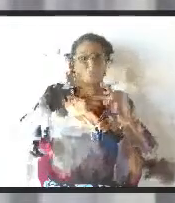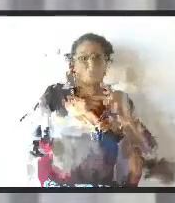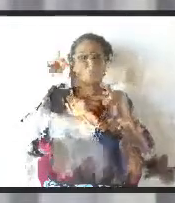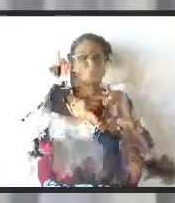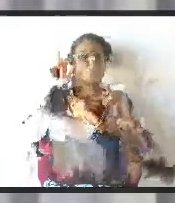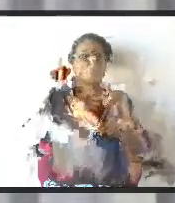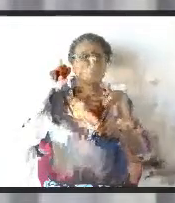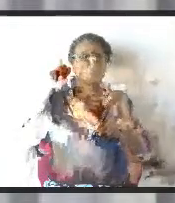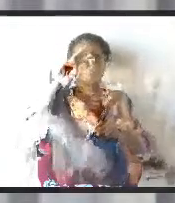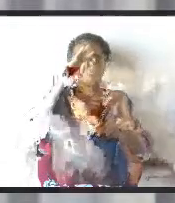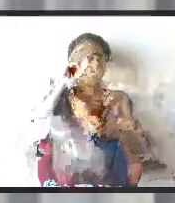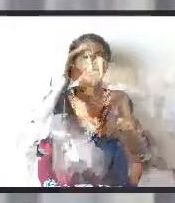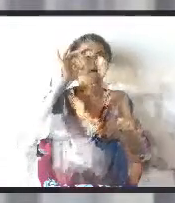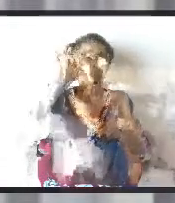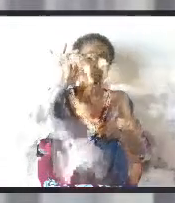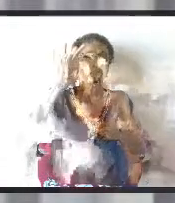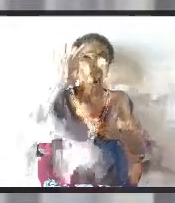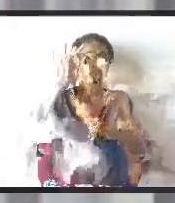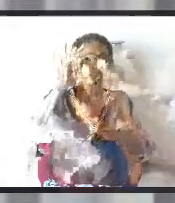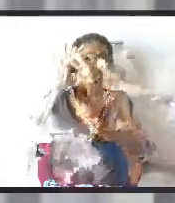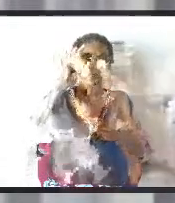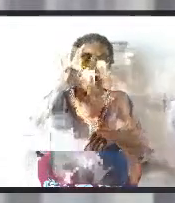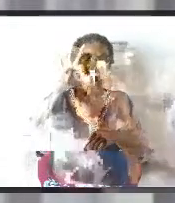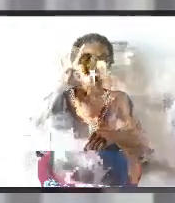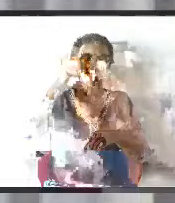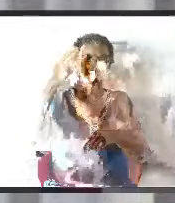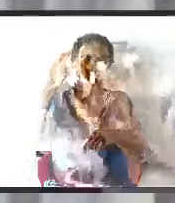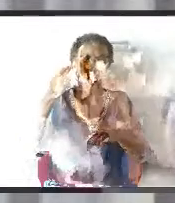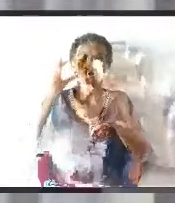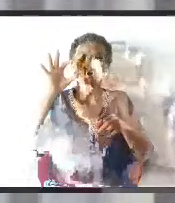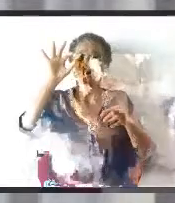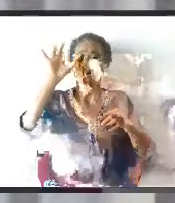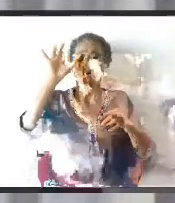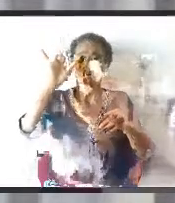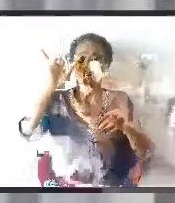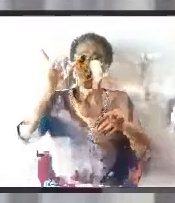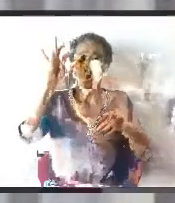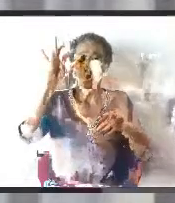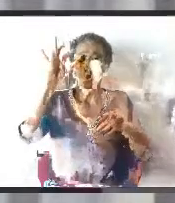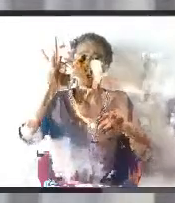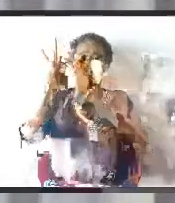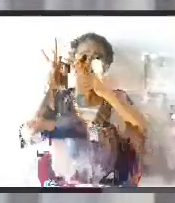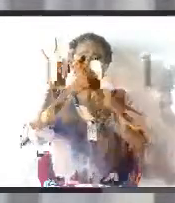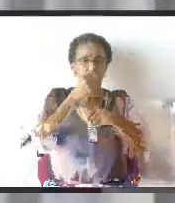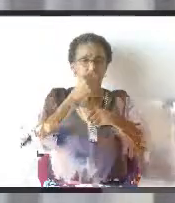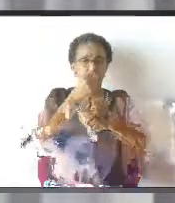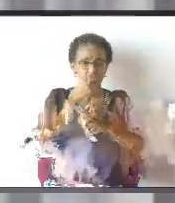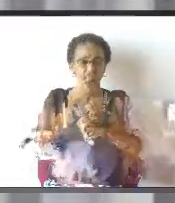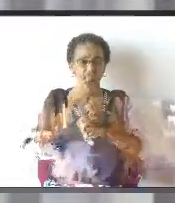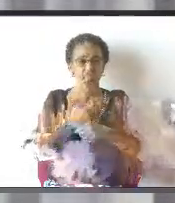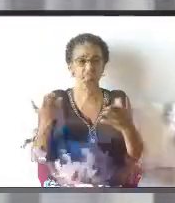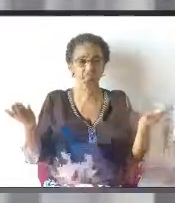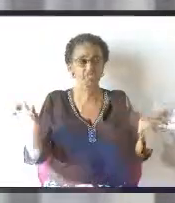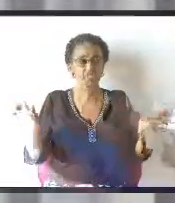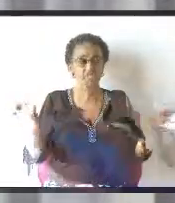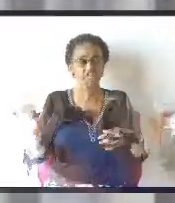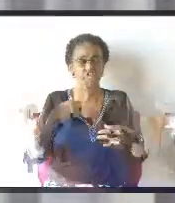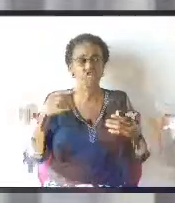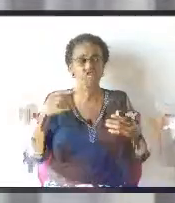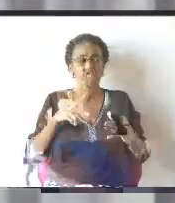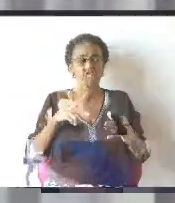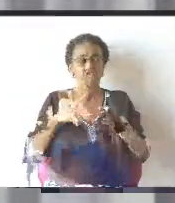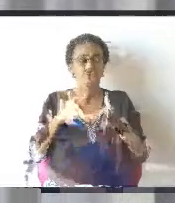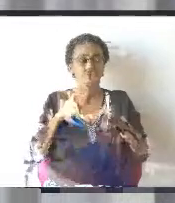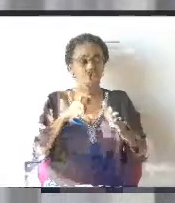so we bless God for that. And you'll be hearing from him in a little while. But in the meantime, we want to take time out to just highlight a few